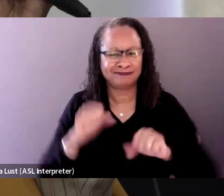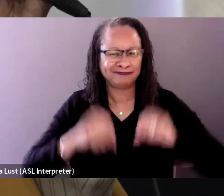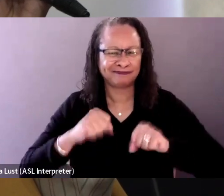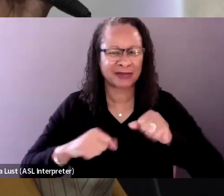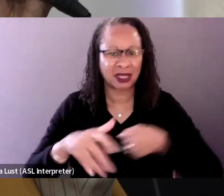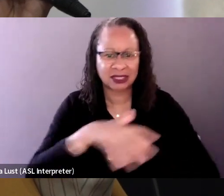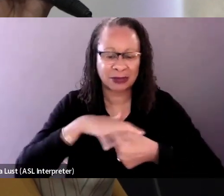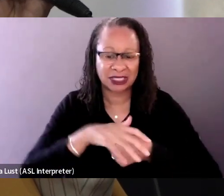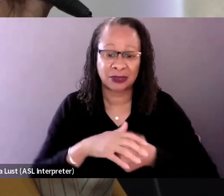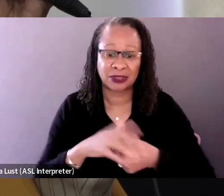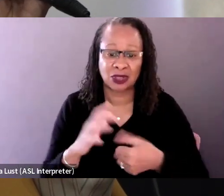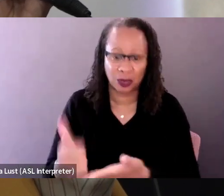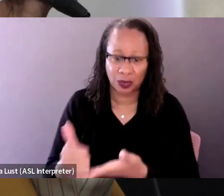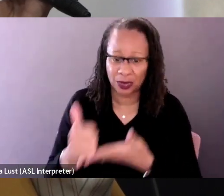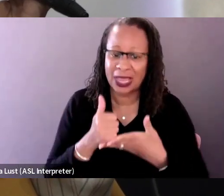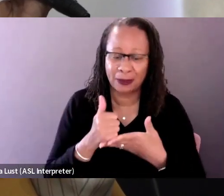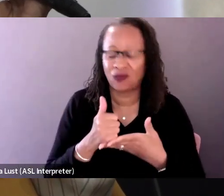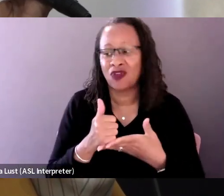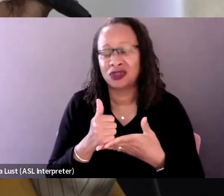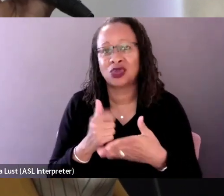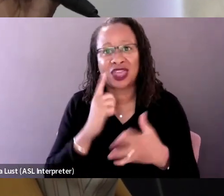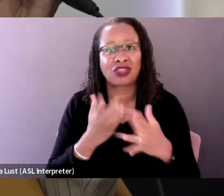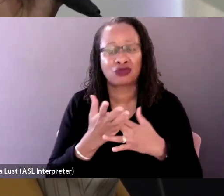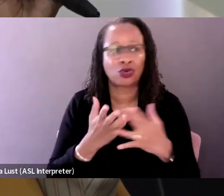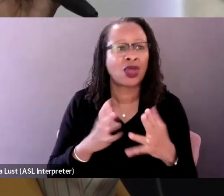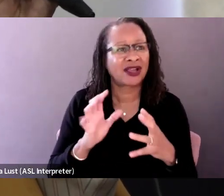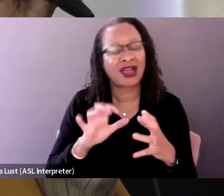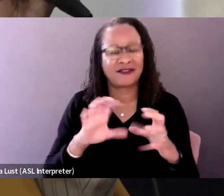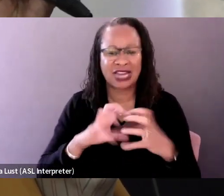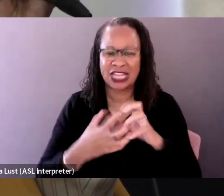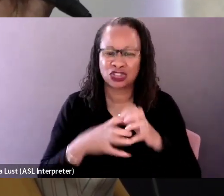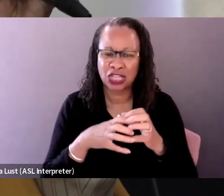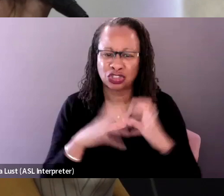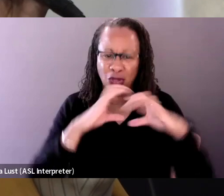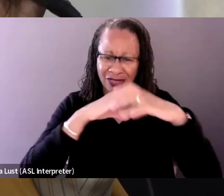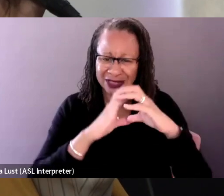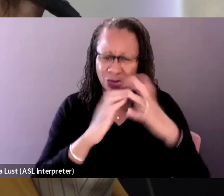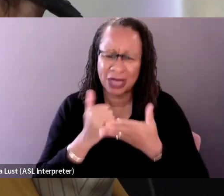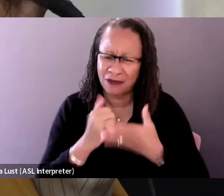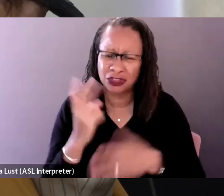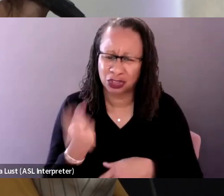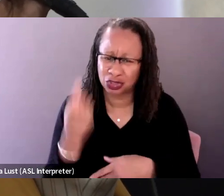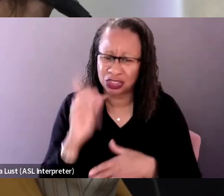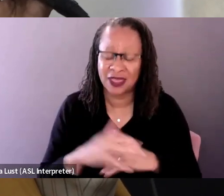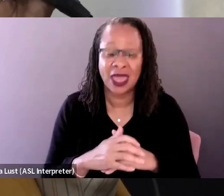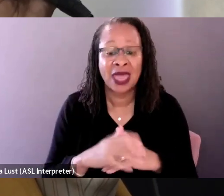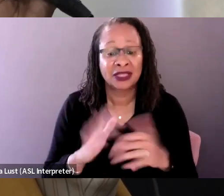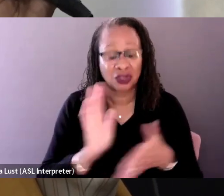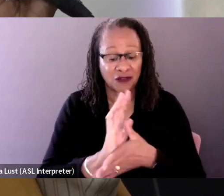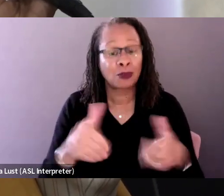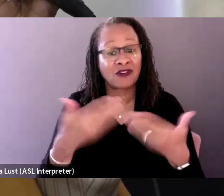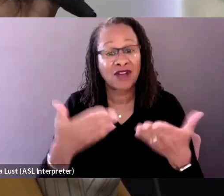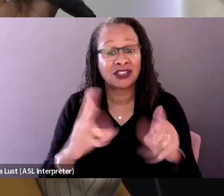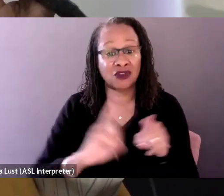about things through an intersectional feminism lens. So in a lot of ways, this film is just providing a vocabulary for